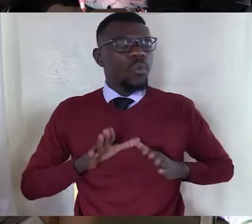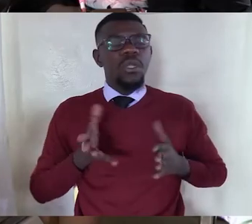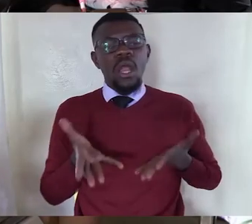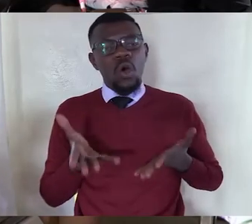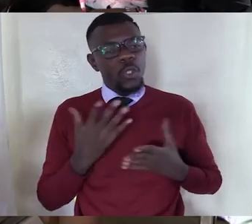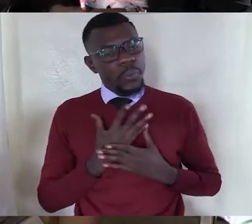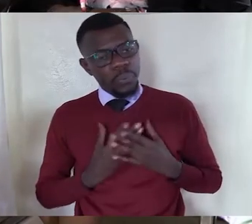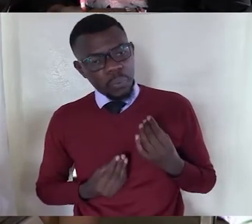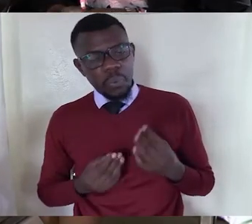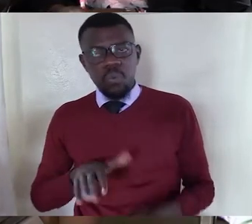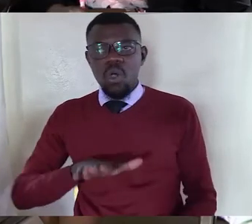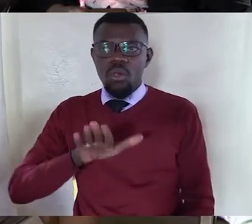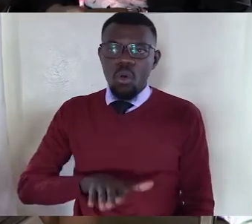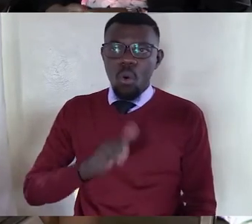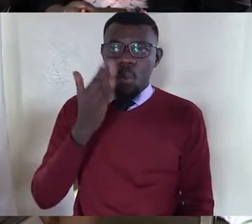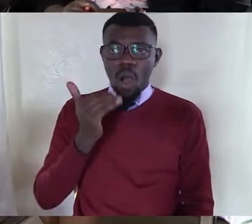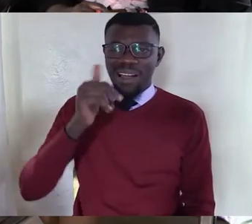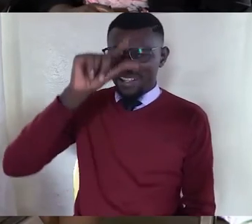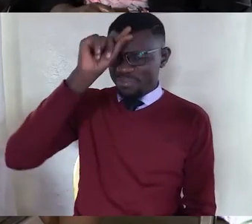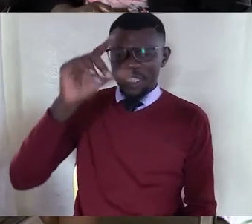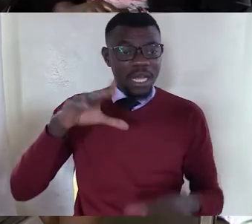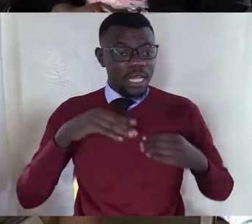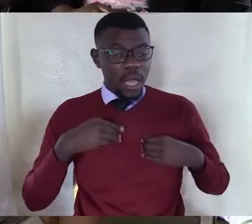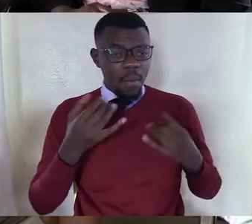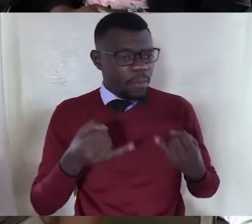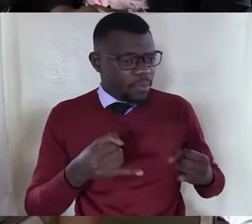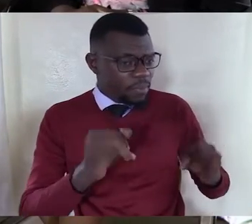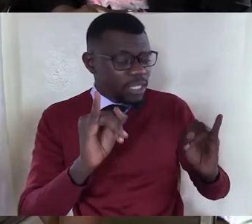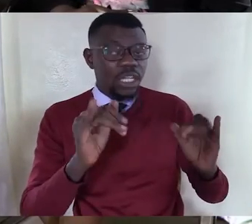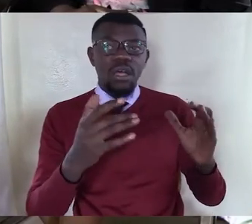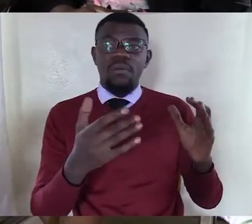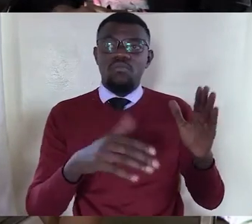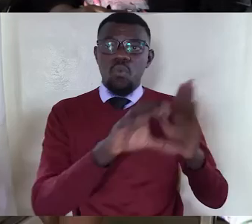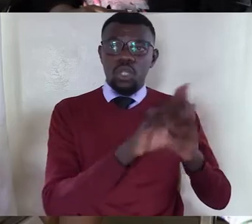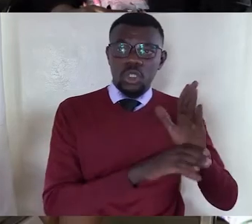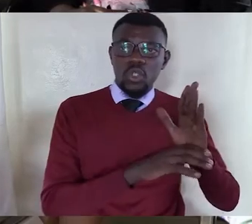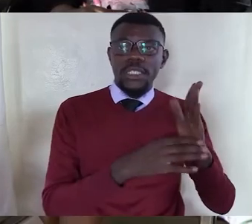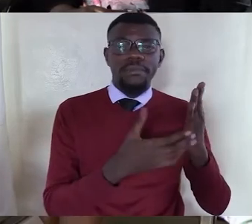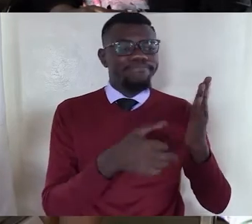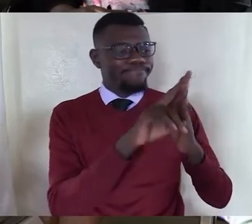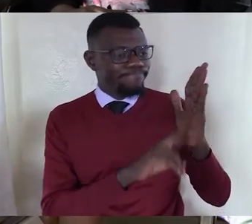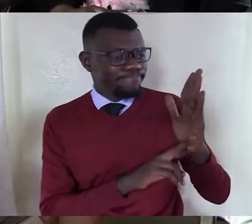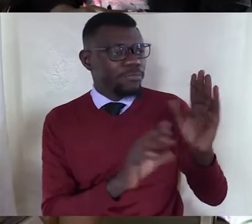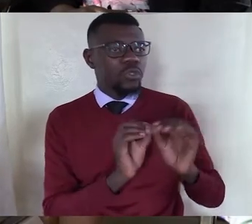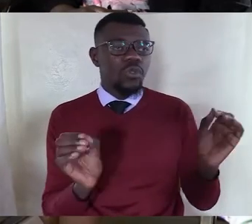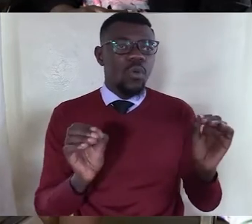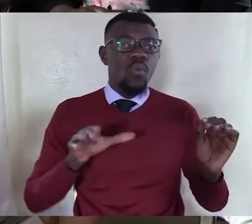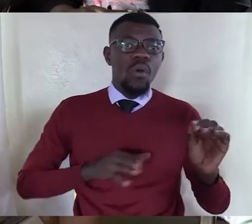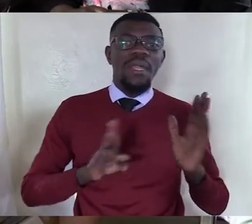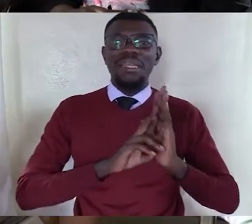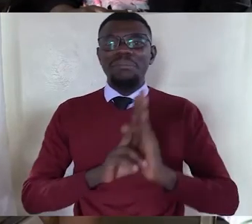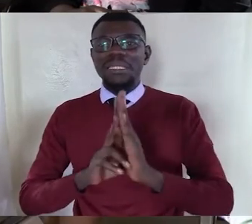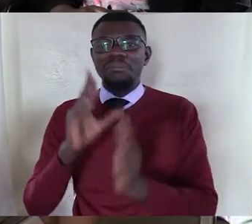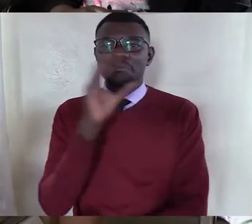possibility. And that's where we must come in. That is how we must come in, and we must lay a demand on